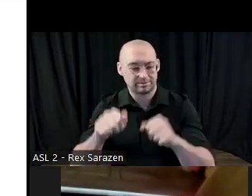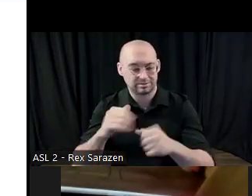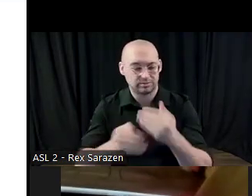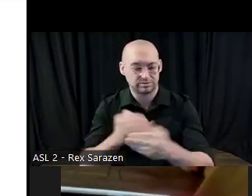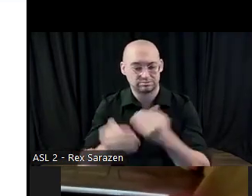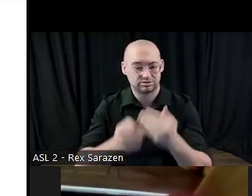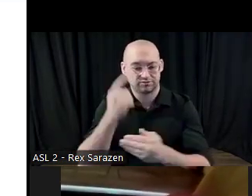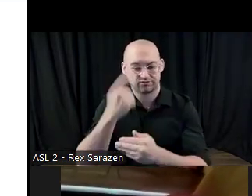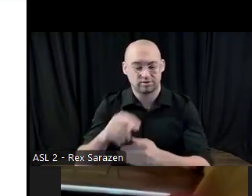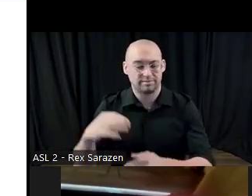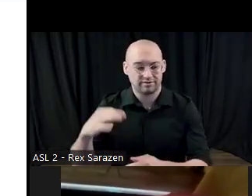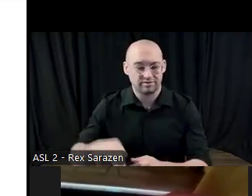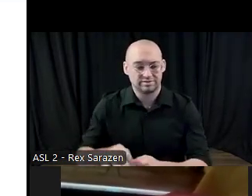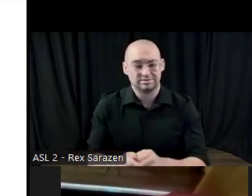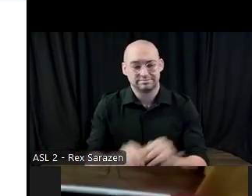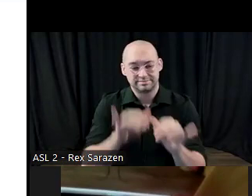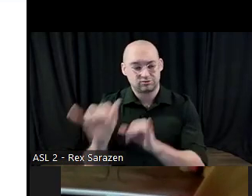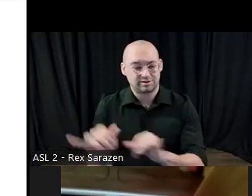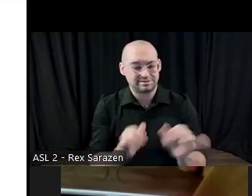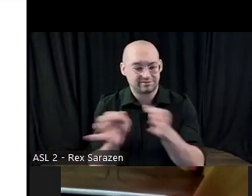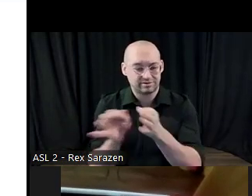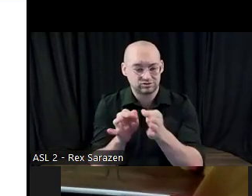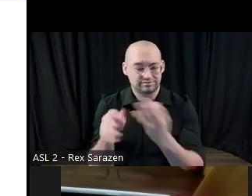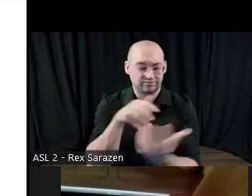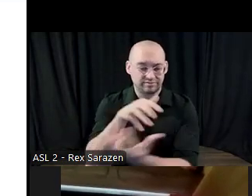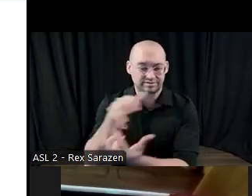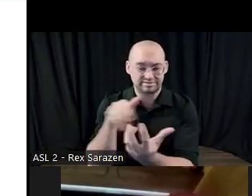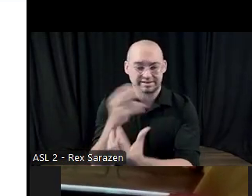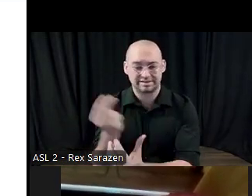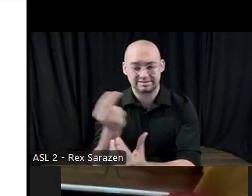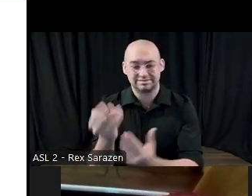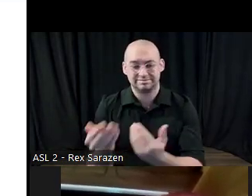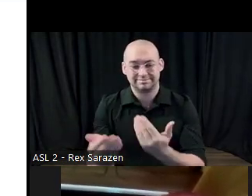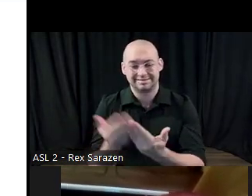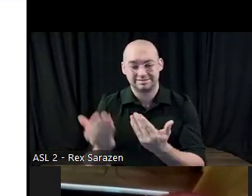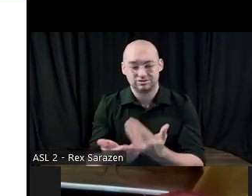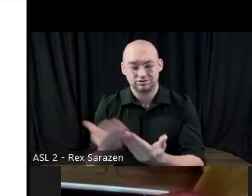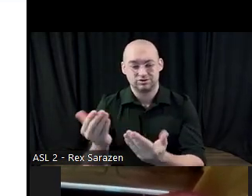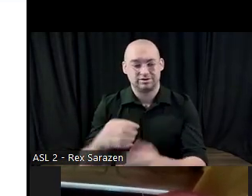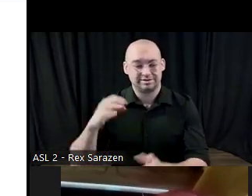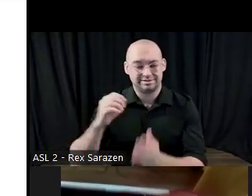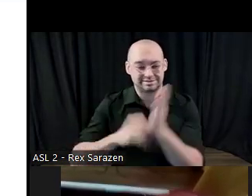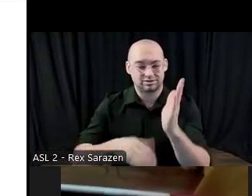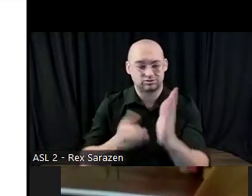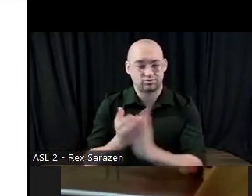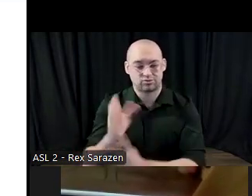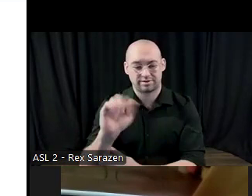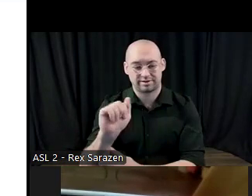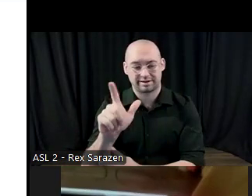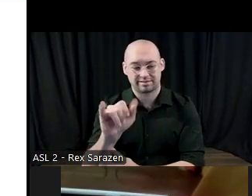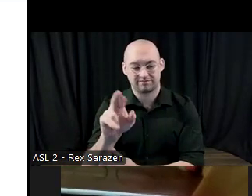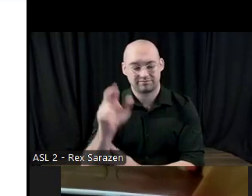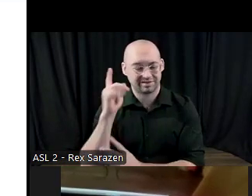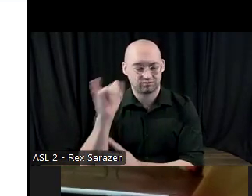standardizing definitions, and facilitating easier access to discounts through California Integrated